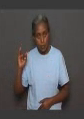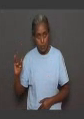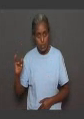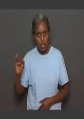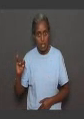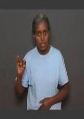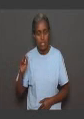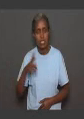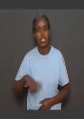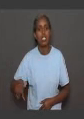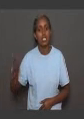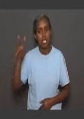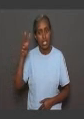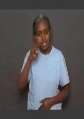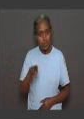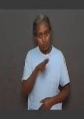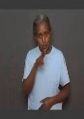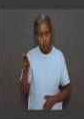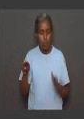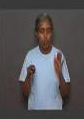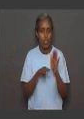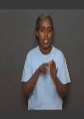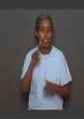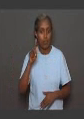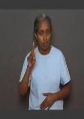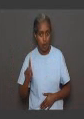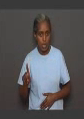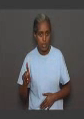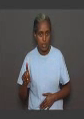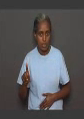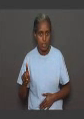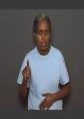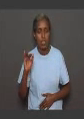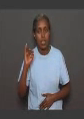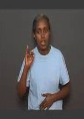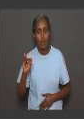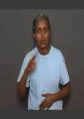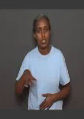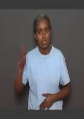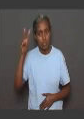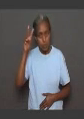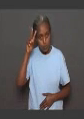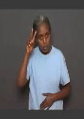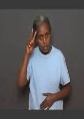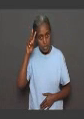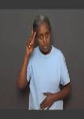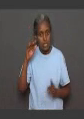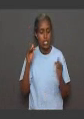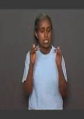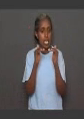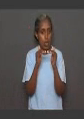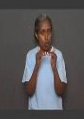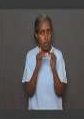Since iota is the square root of -1, iota